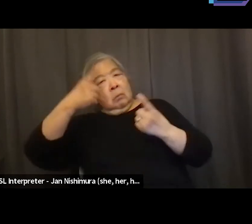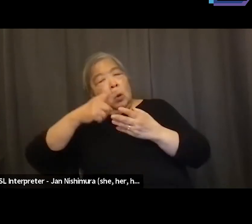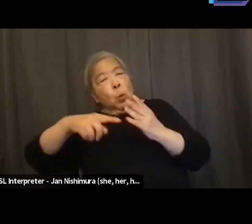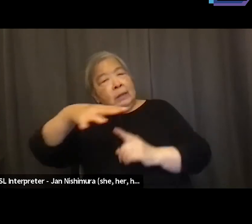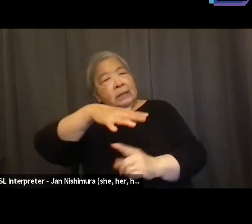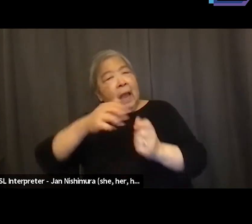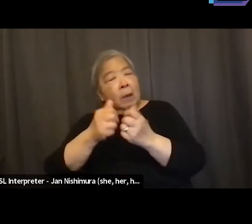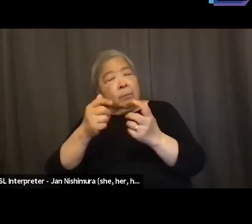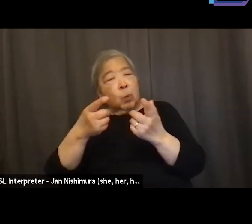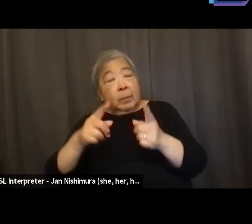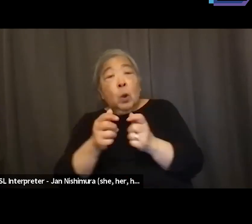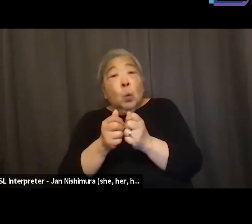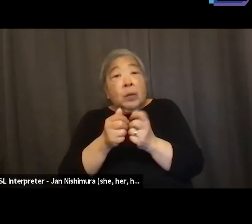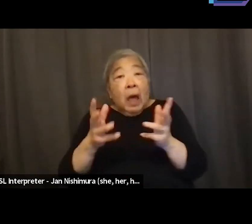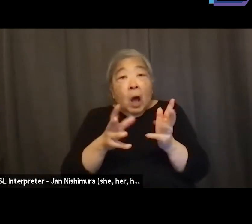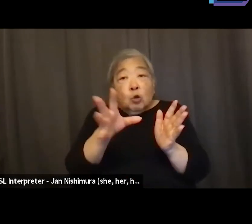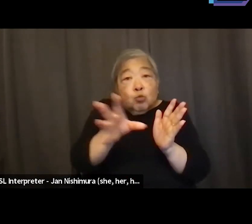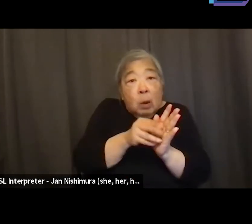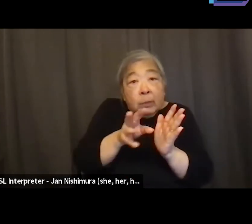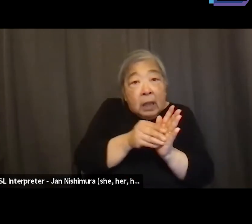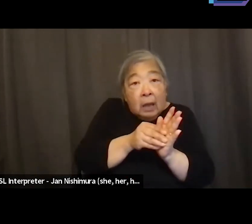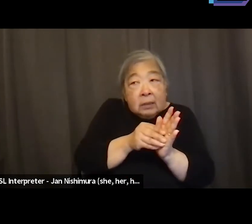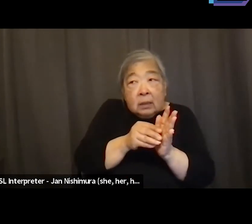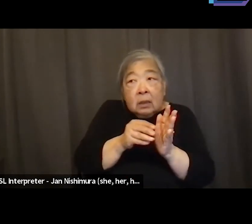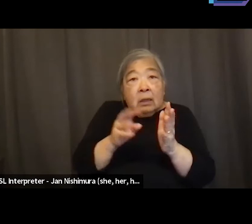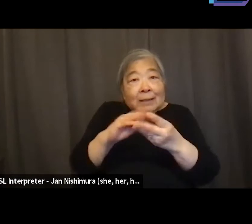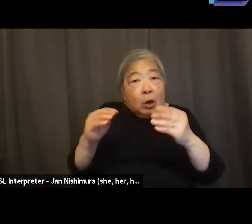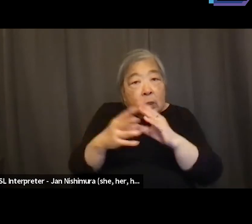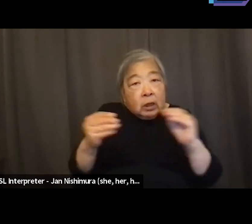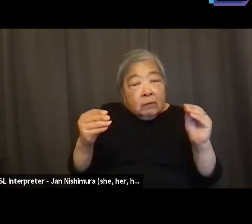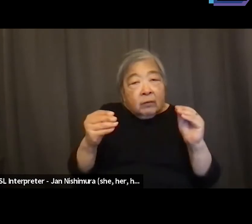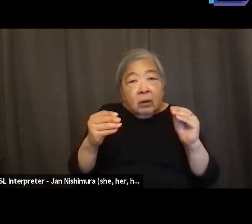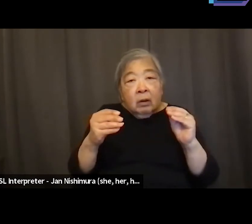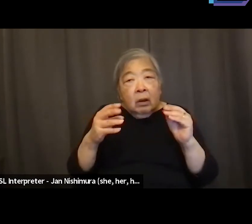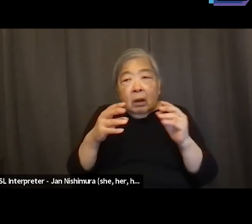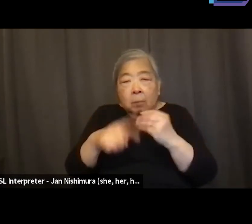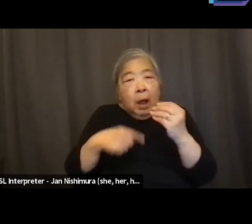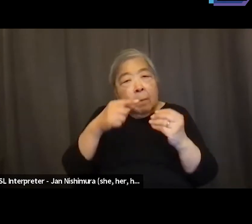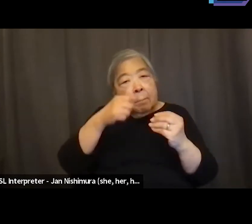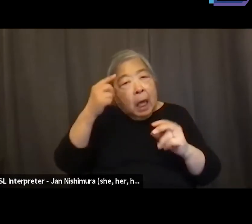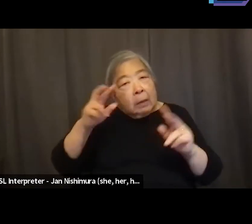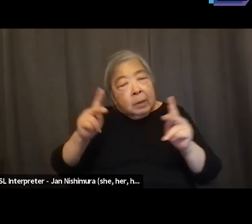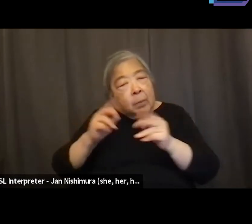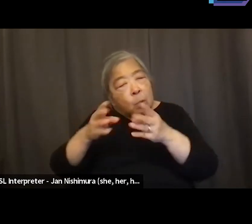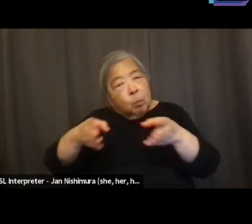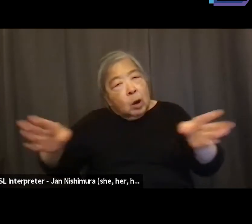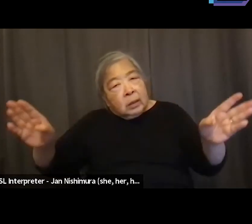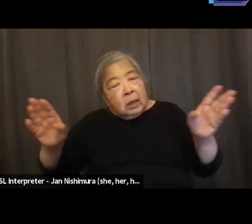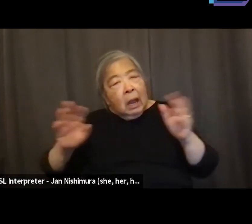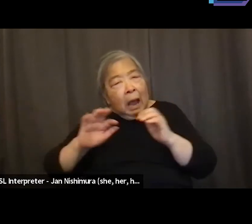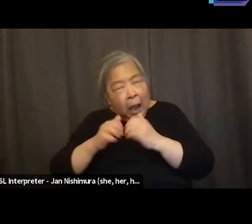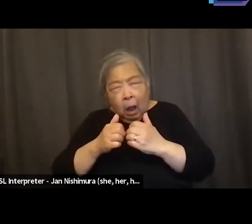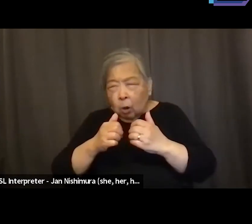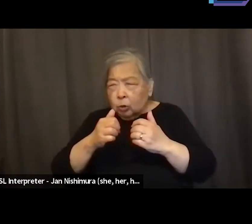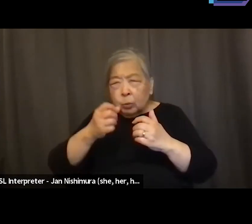without replicating harmful and criminalizing narratives and tropes about Black people more broadly? And so I wanted to